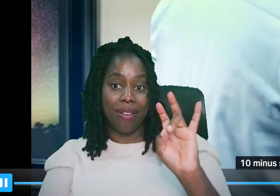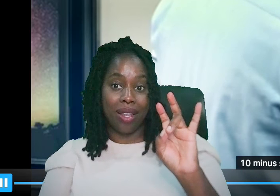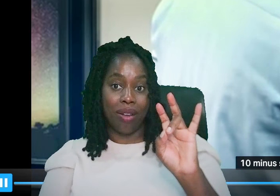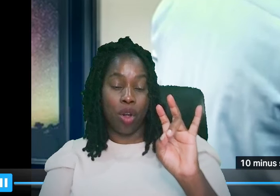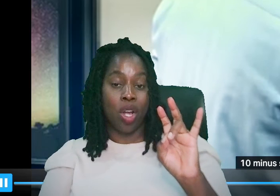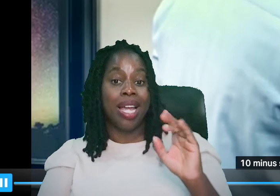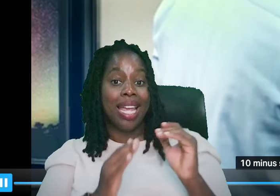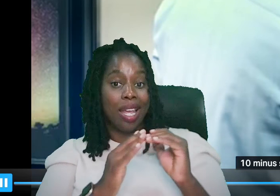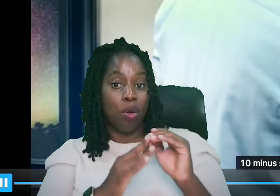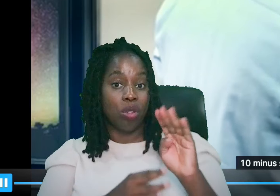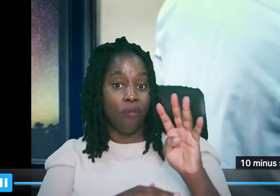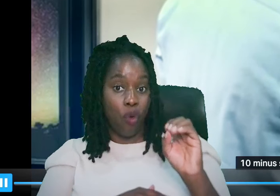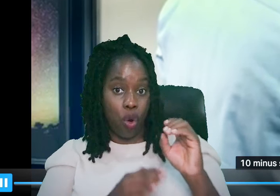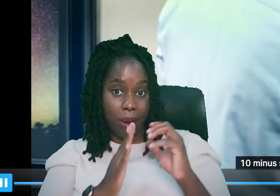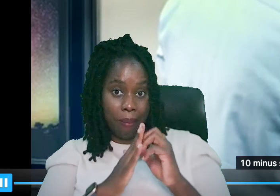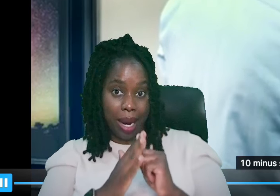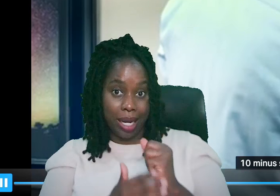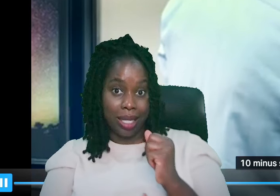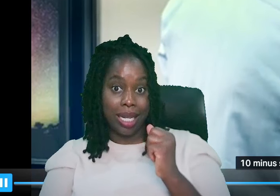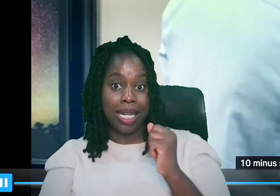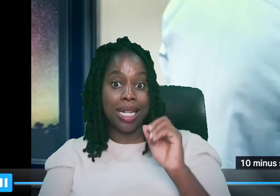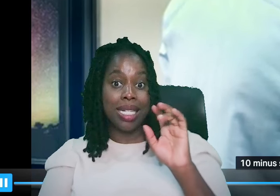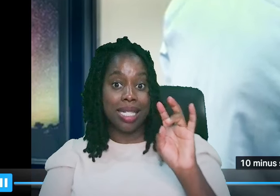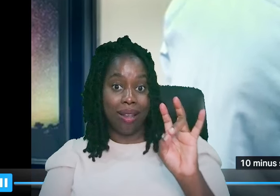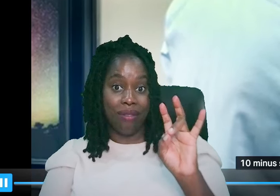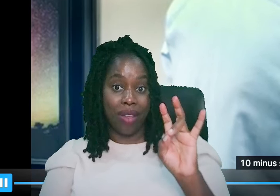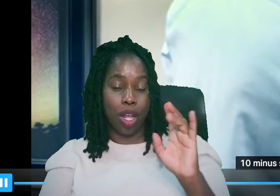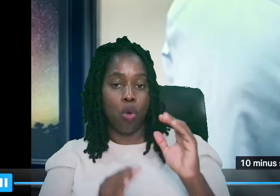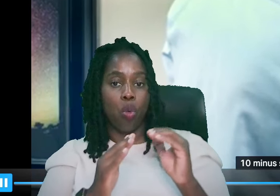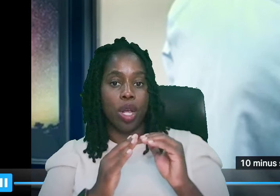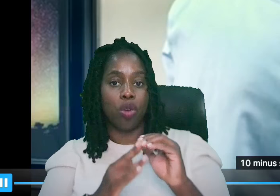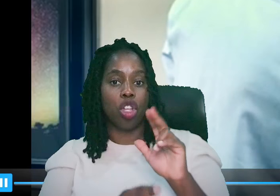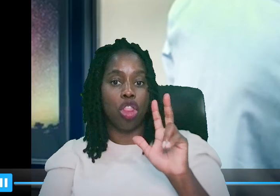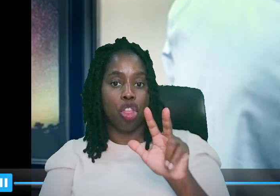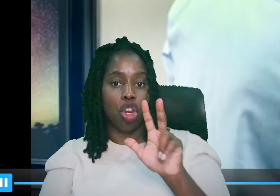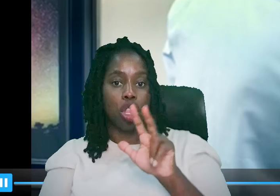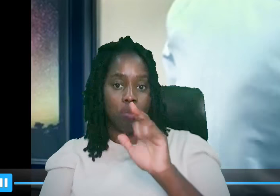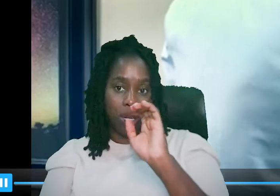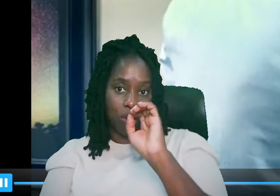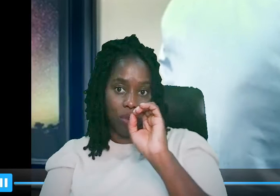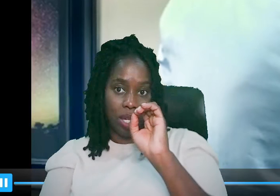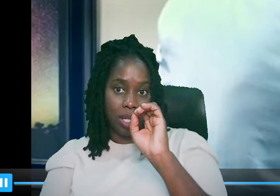is 40 minus 7, which is